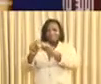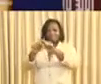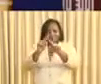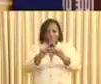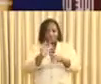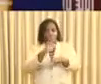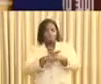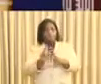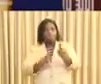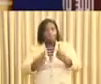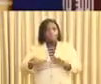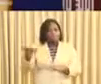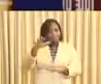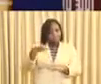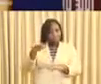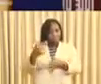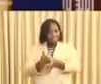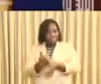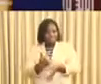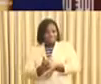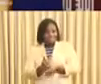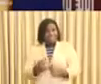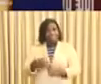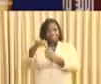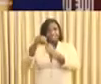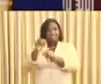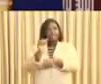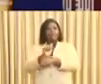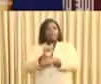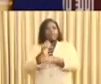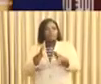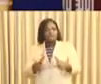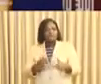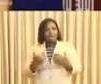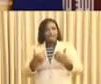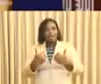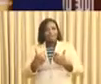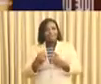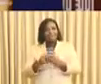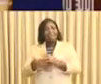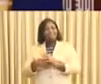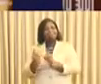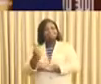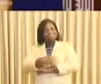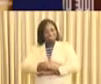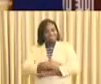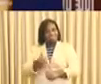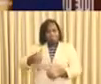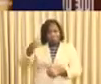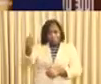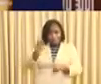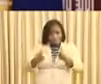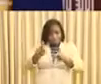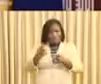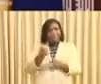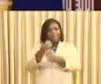informal workers, who need to have a day out in order to provide for themselves and their families, the poor